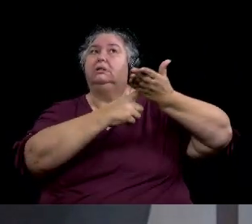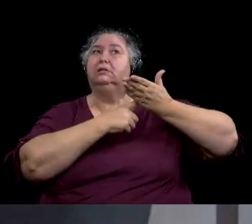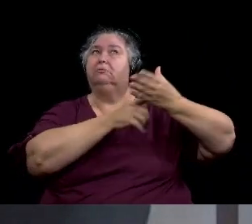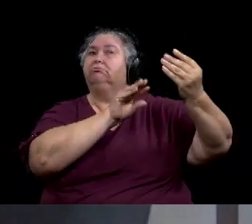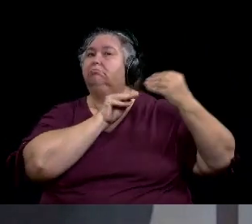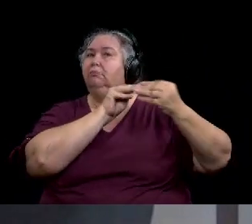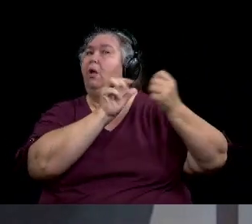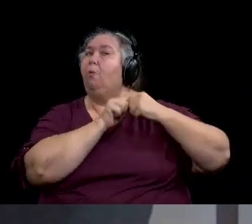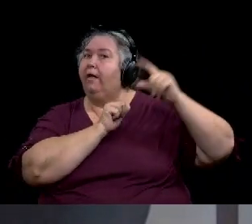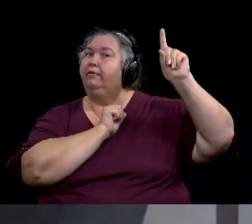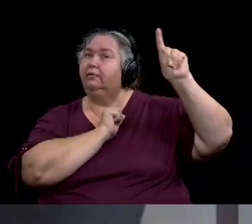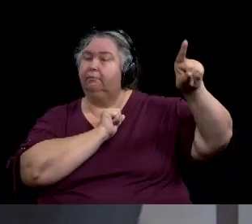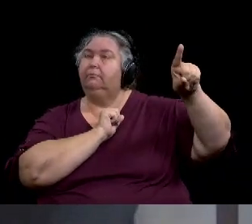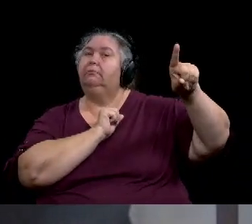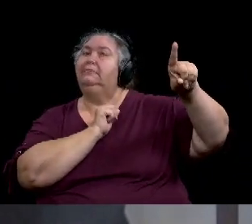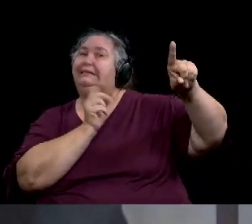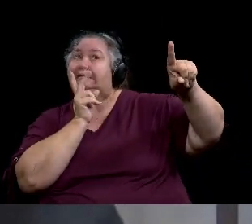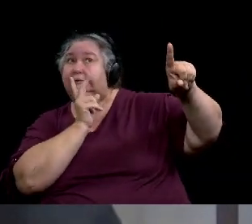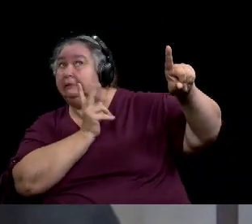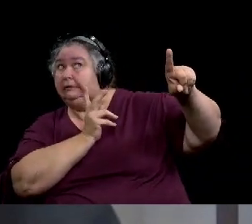that the